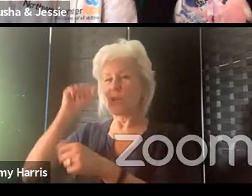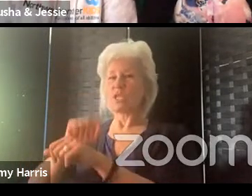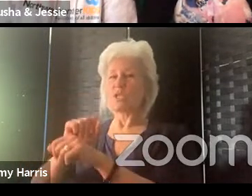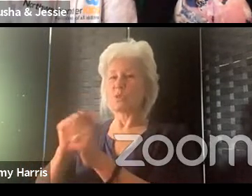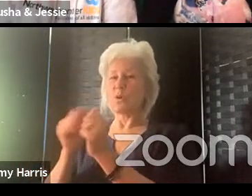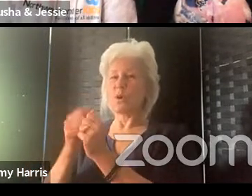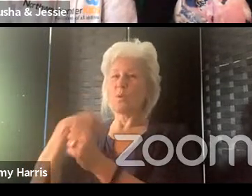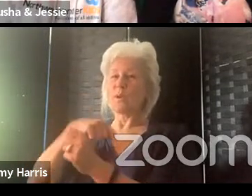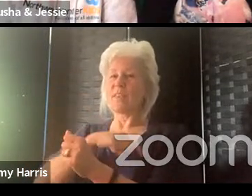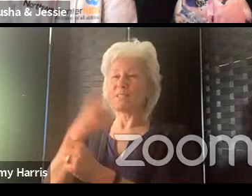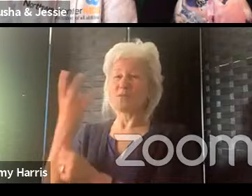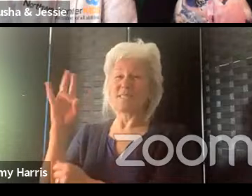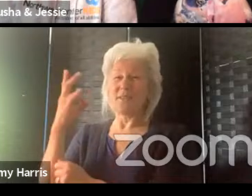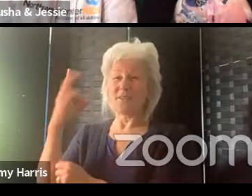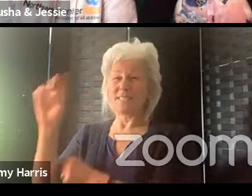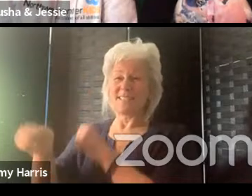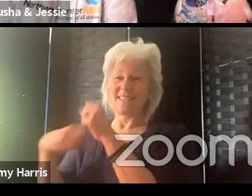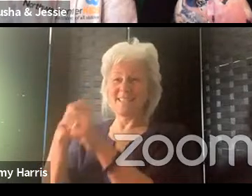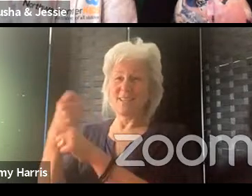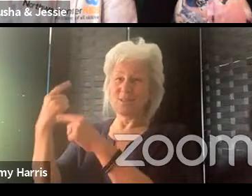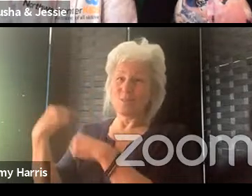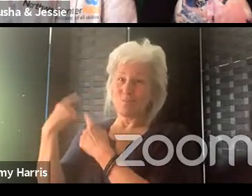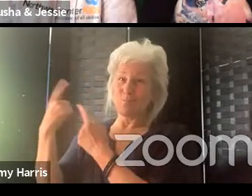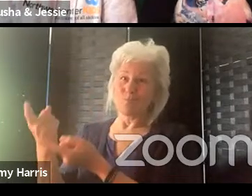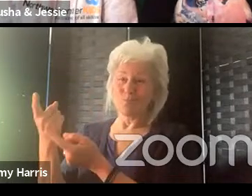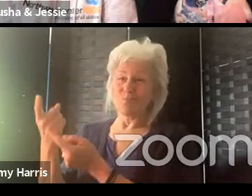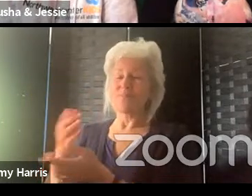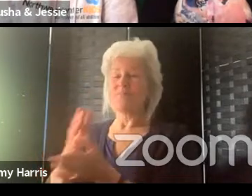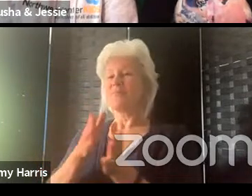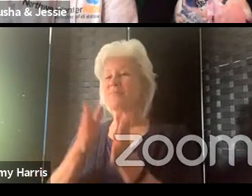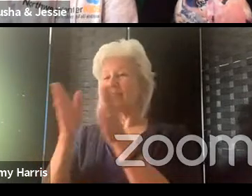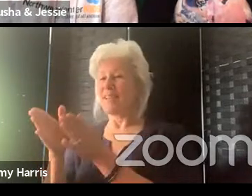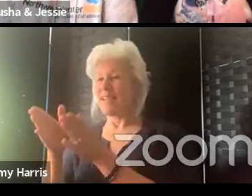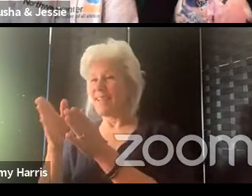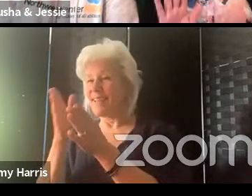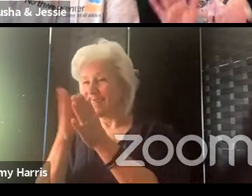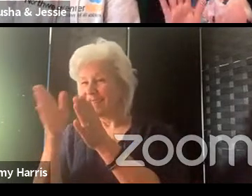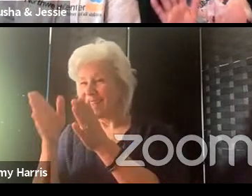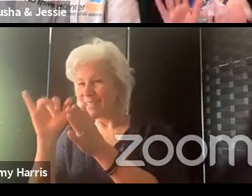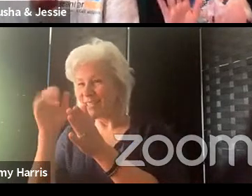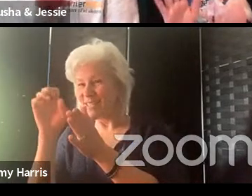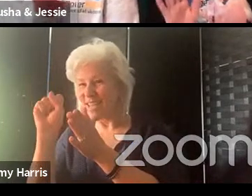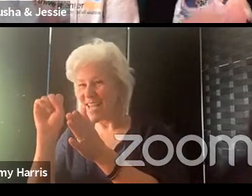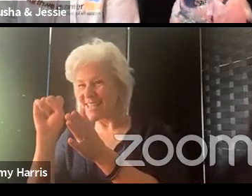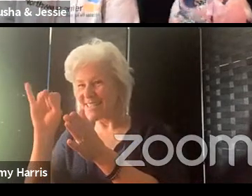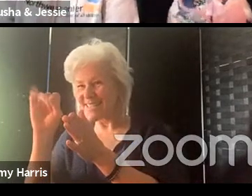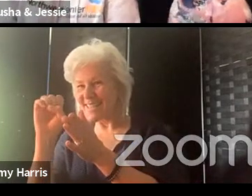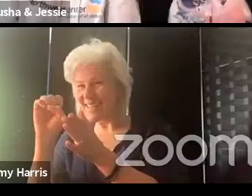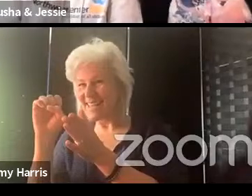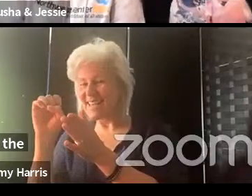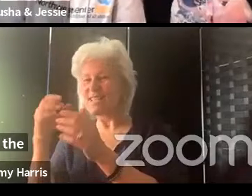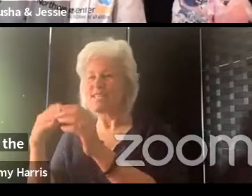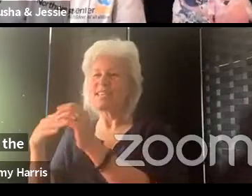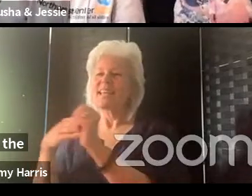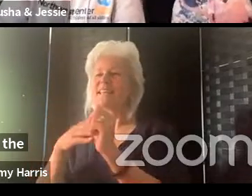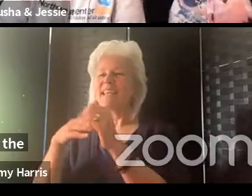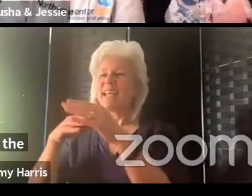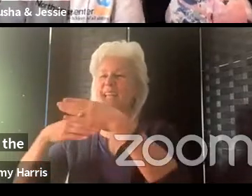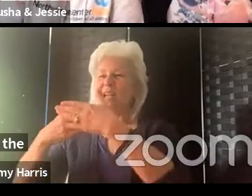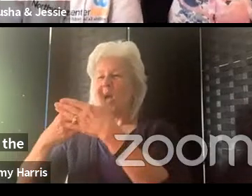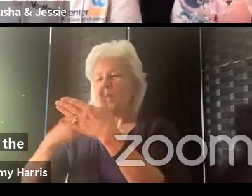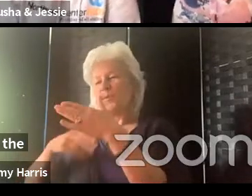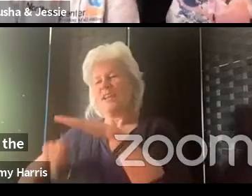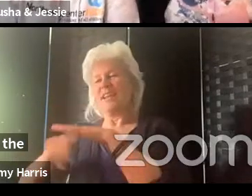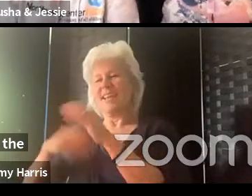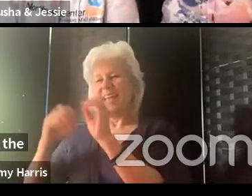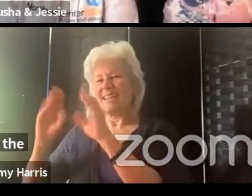for the past 17 years. And on screen with her is Jesse Lemus. Jesse is a lead pre-K teacher for Northwest